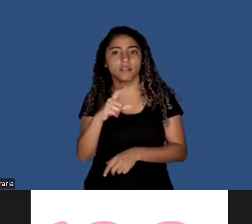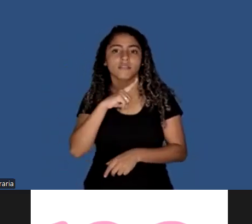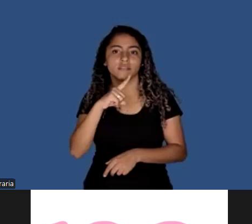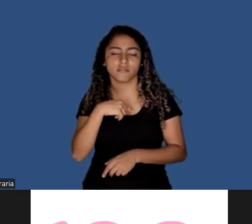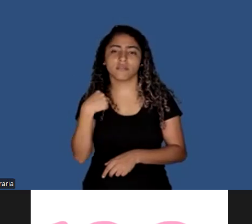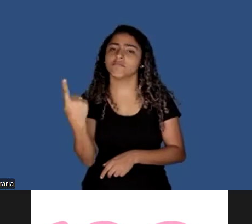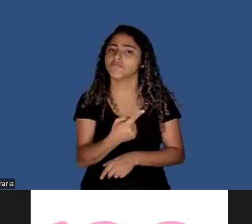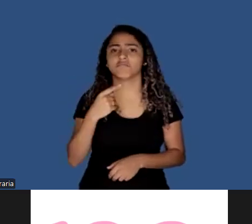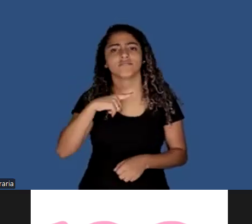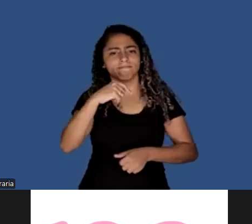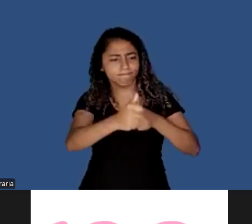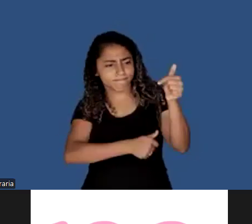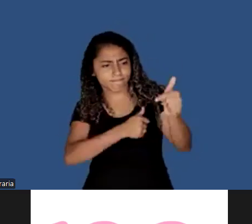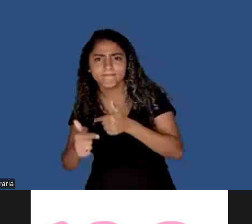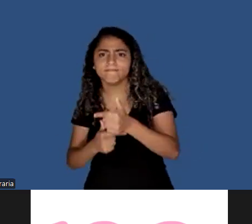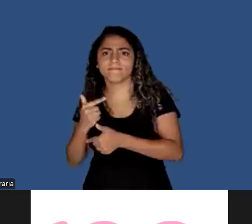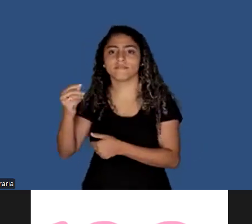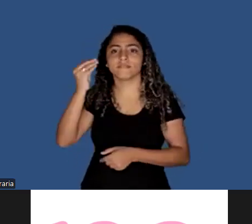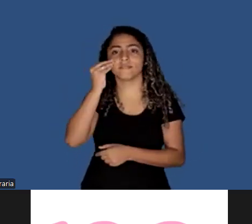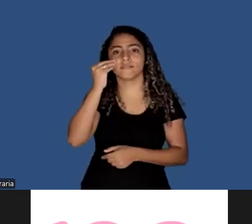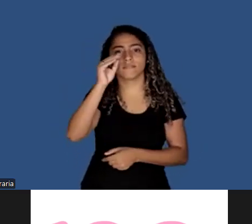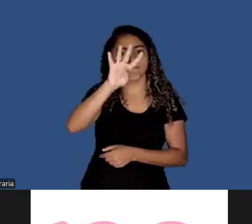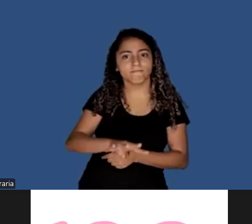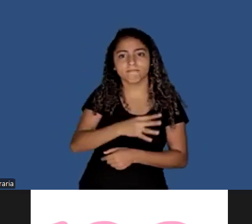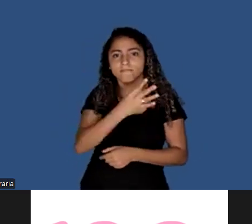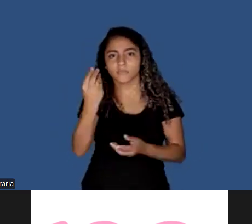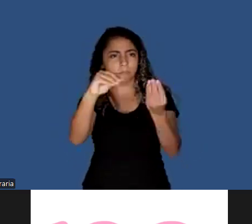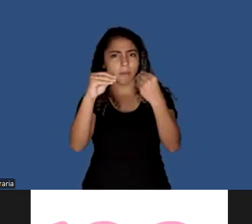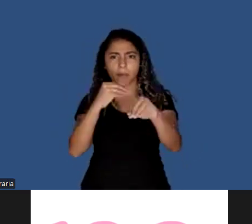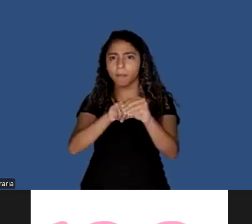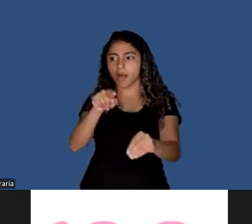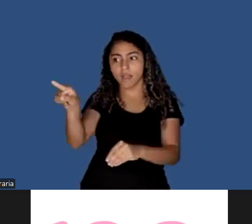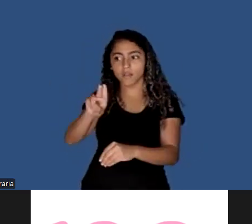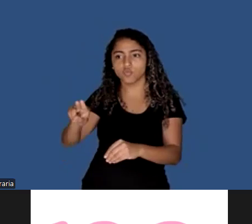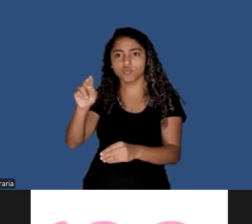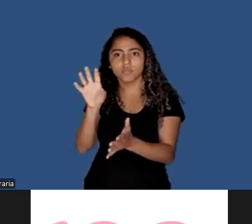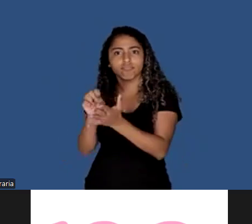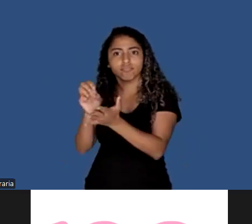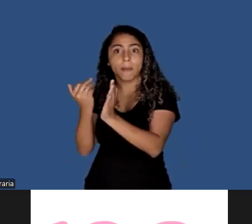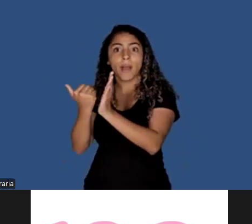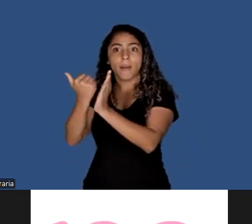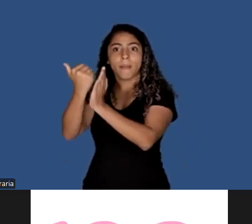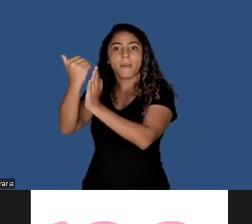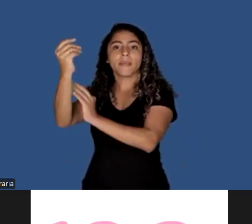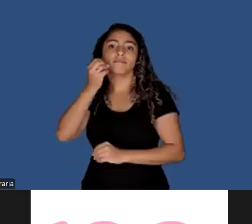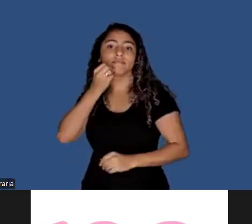about Black Friday, but our partners are really excited, and we are working on many opportunities so that our users can